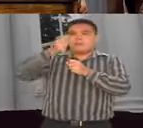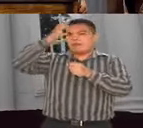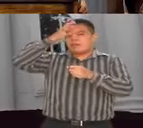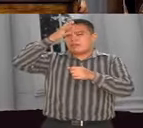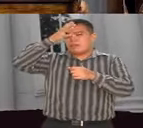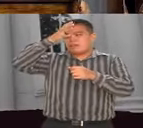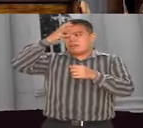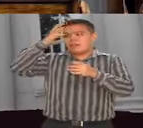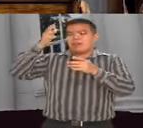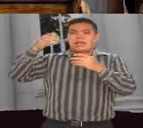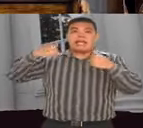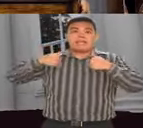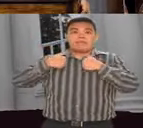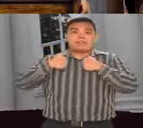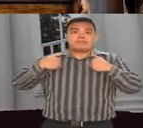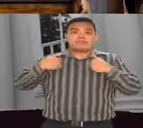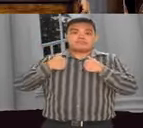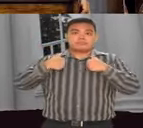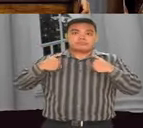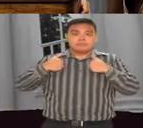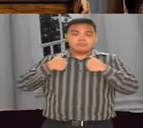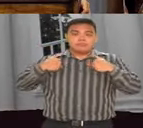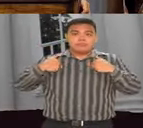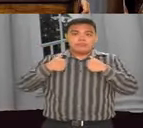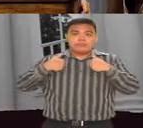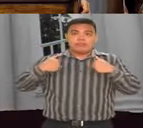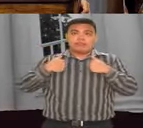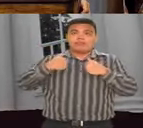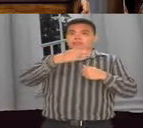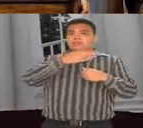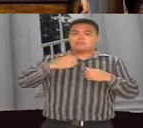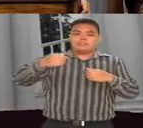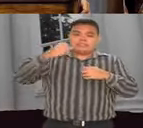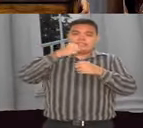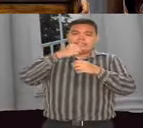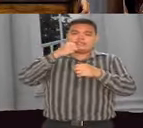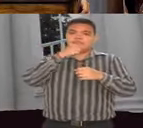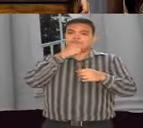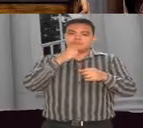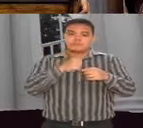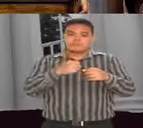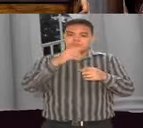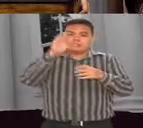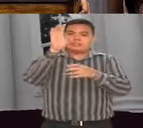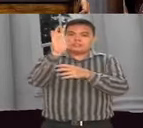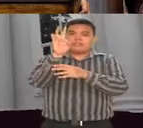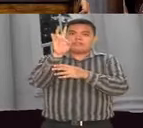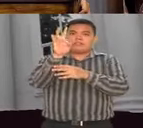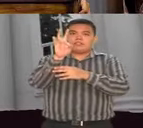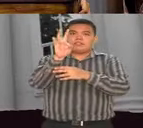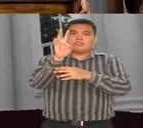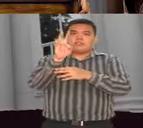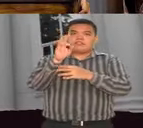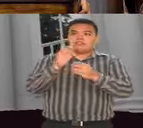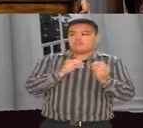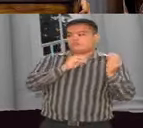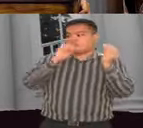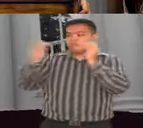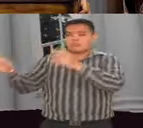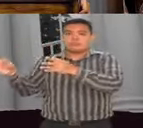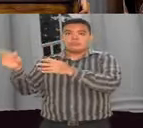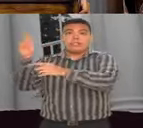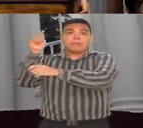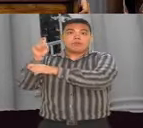take thy father's young bullock, even the second bullock of 7 years old, and throw down the altar of Baal that